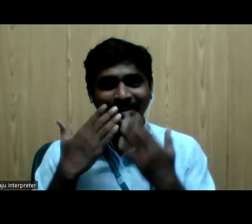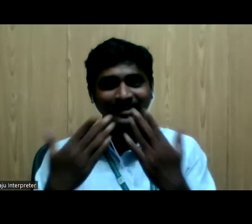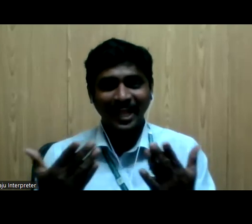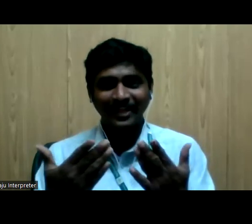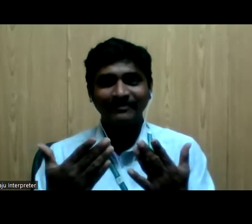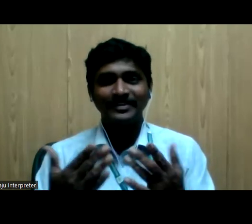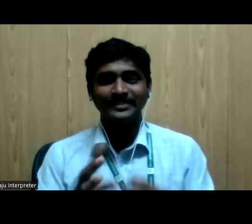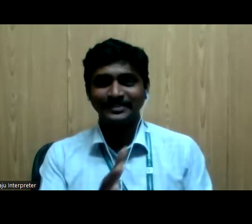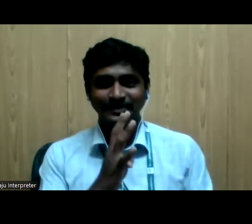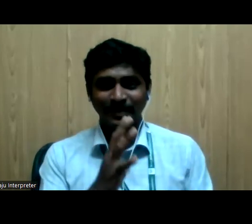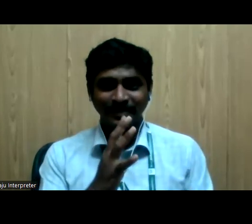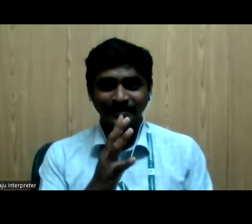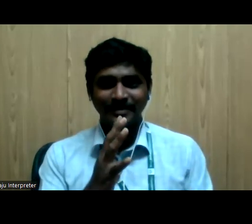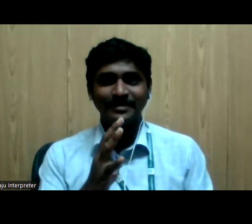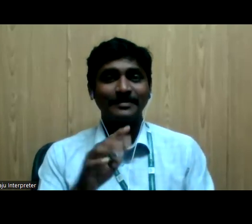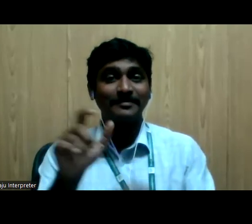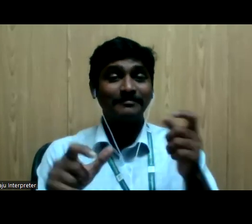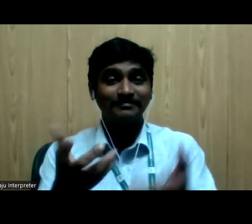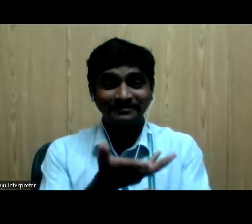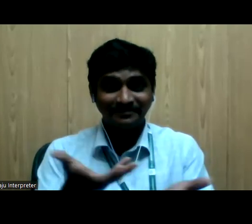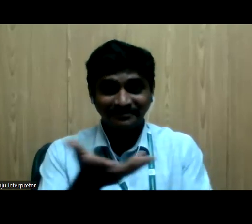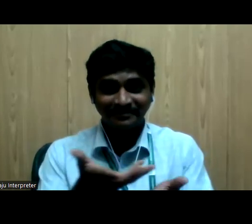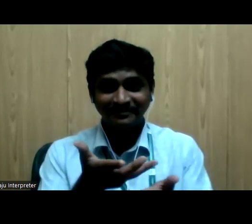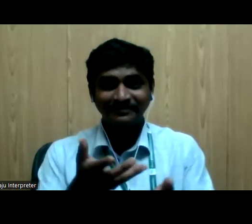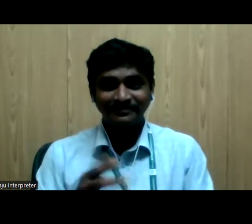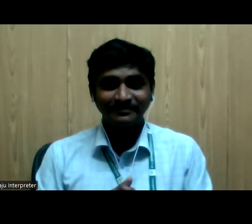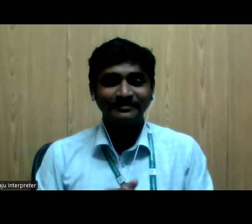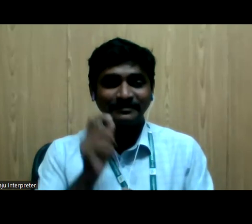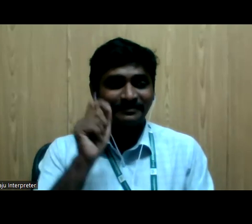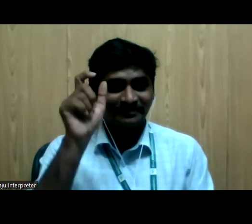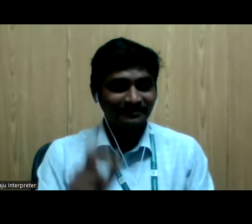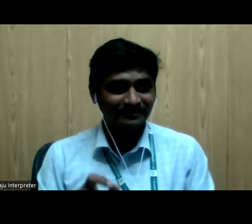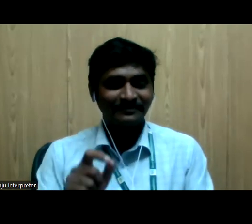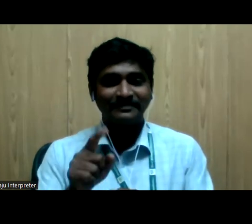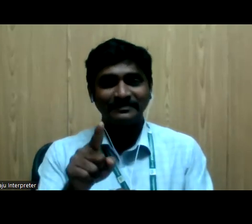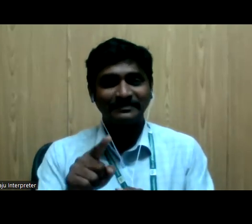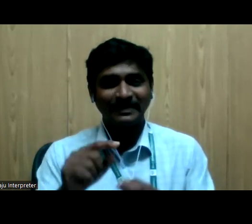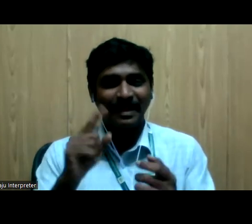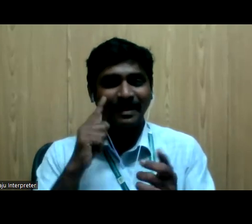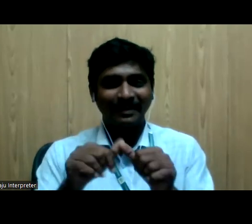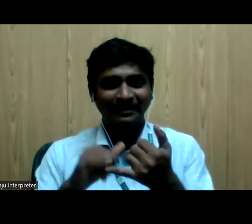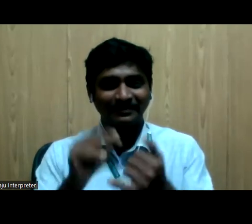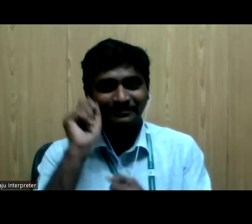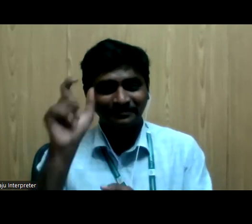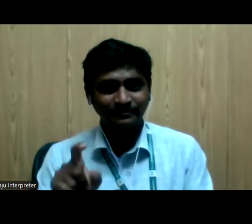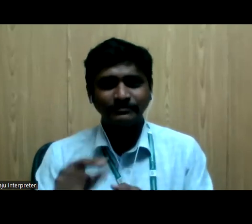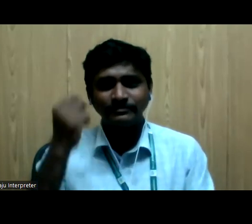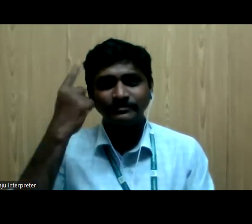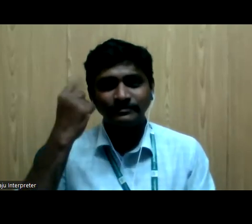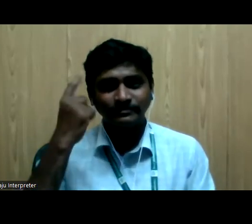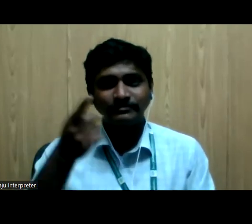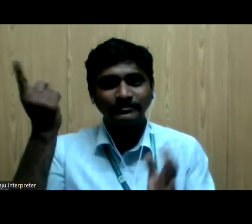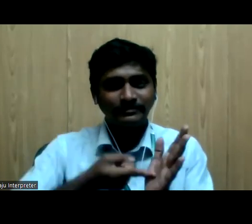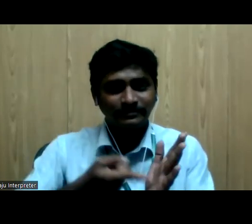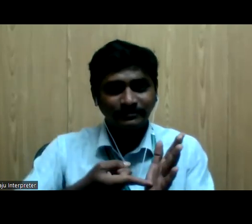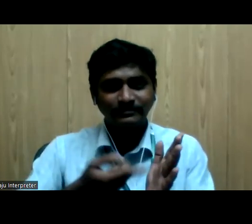distinguished speakers, panelists, and our esteemed keynote speaker, Mr. Jayesh Ranjan, sir. So, your insights have illuminated our understanding of the challenges faced